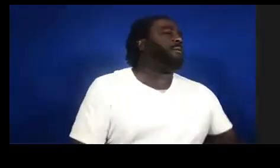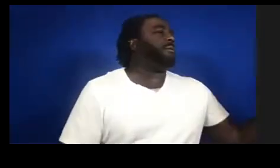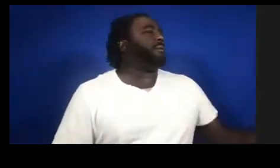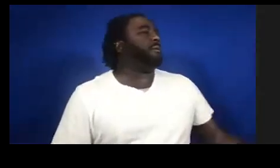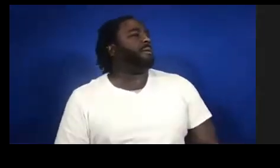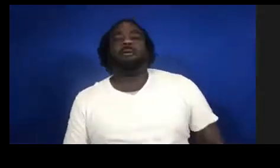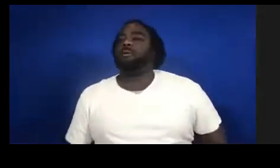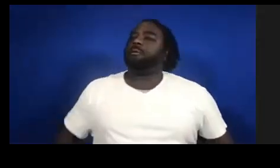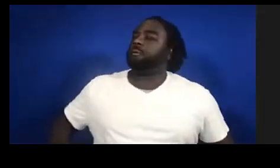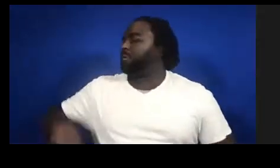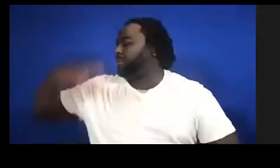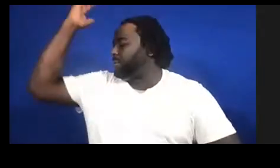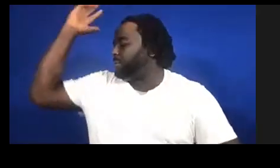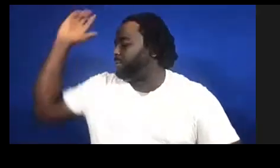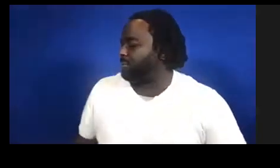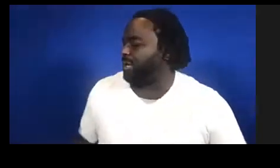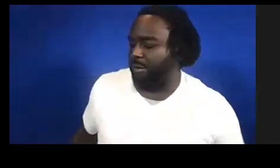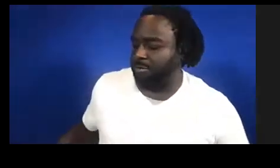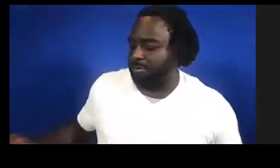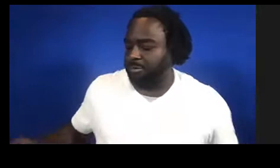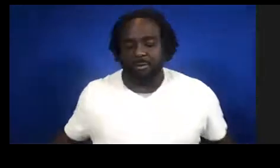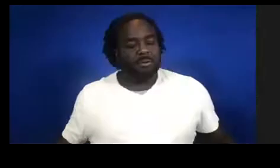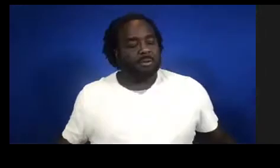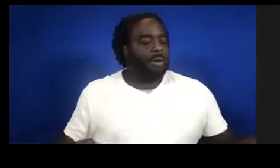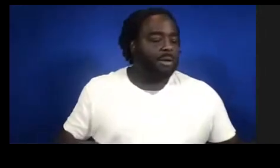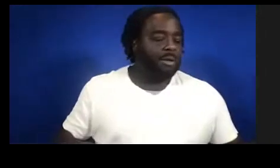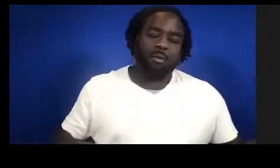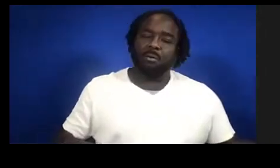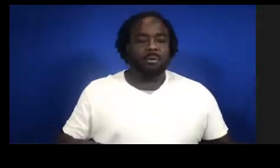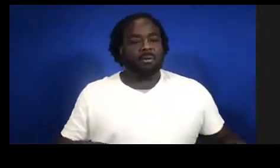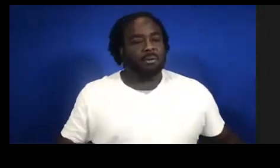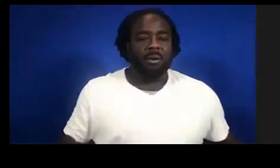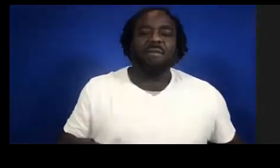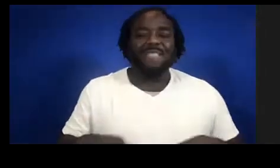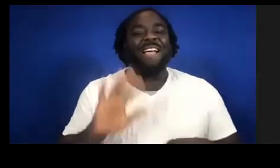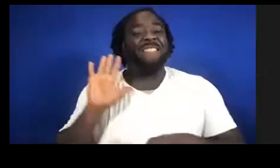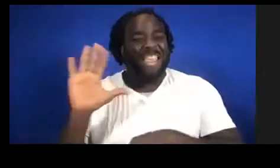Some of them still trying to figure out how a spider bite leads to Spider-Man.